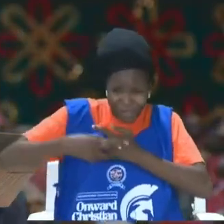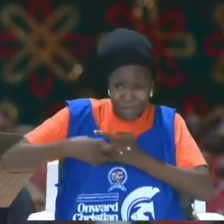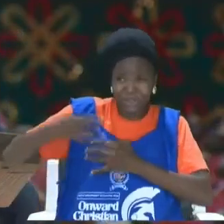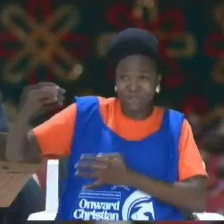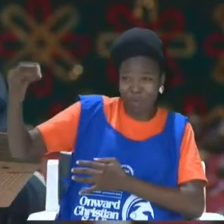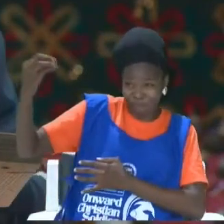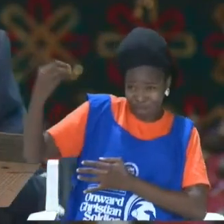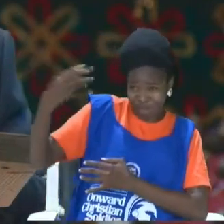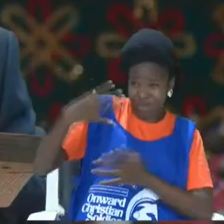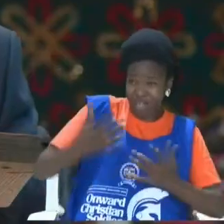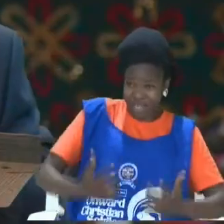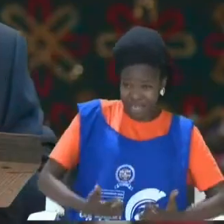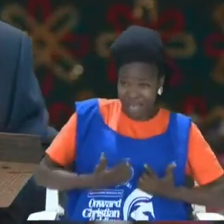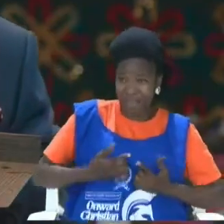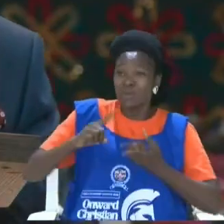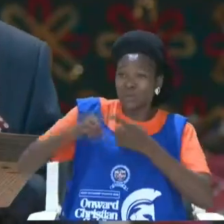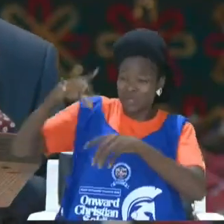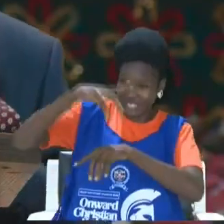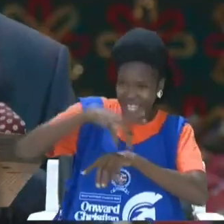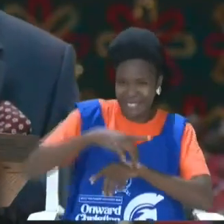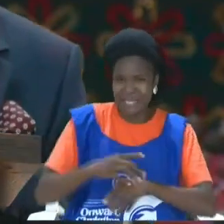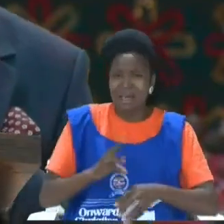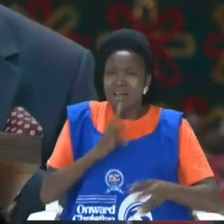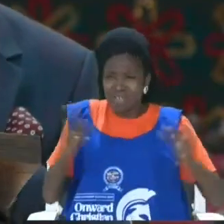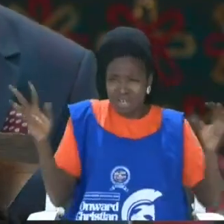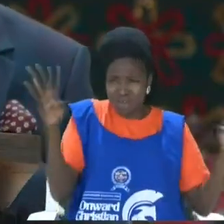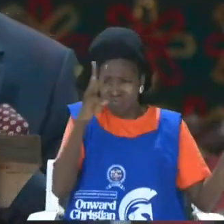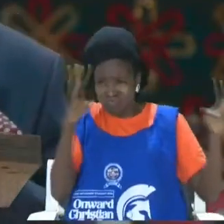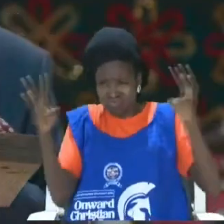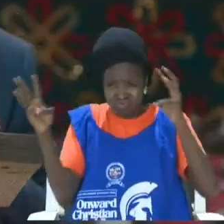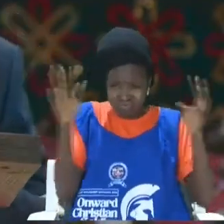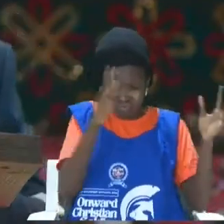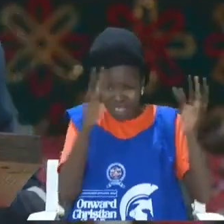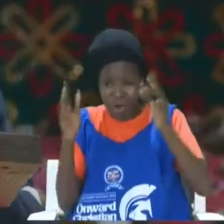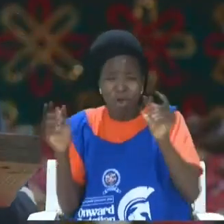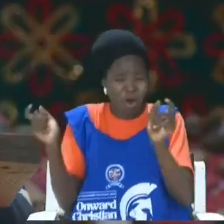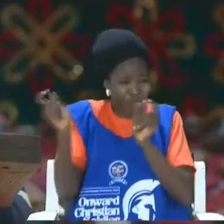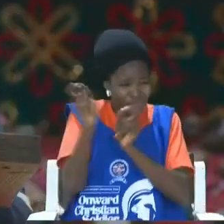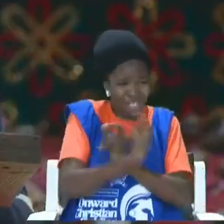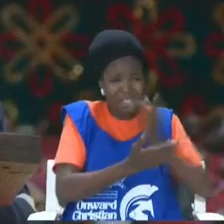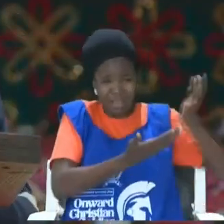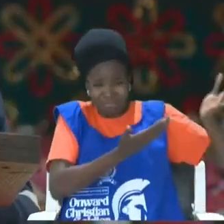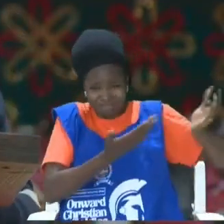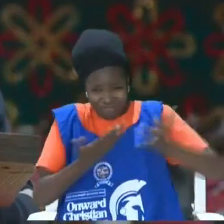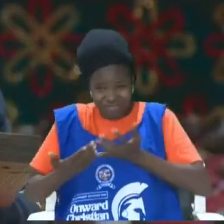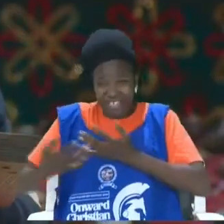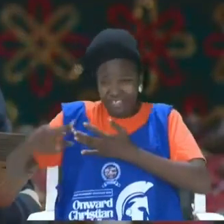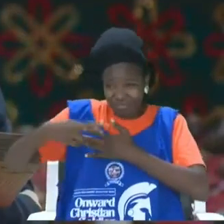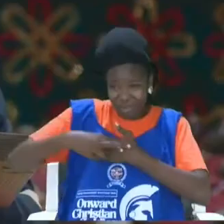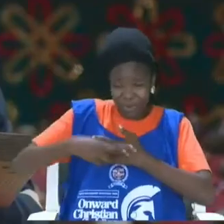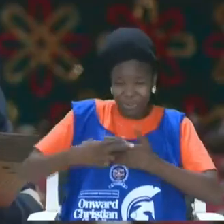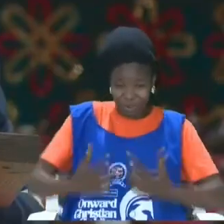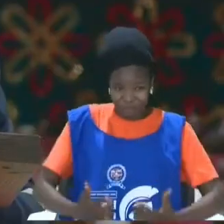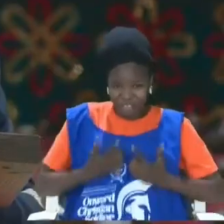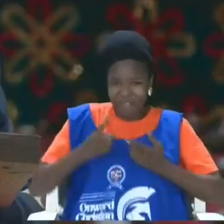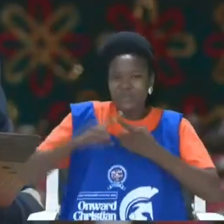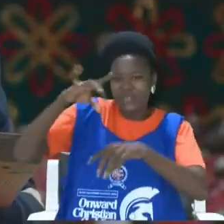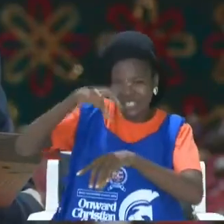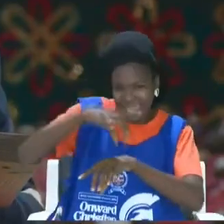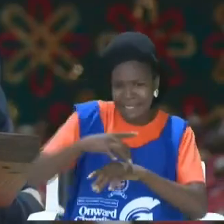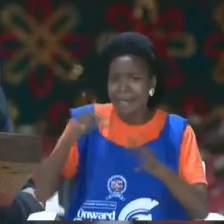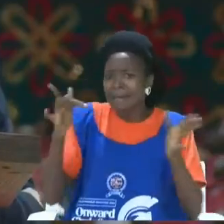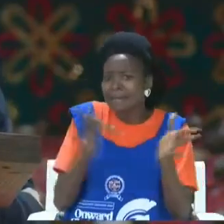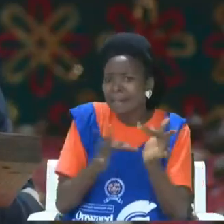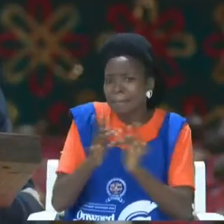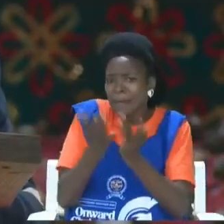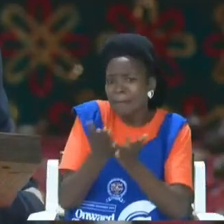to the earth. The wind of change brought restoration of life to the earth. The Bible